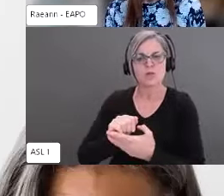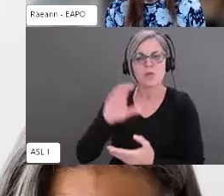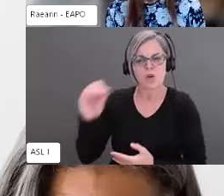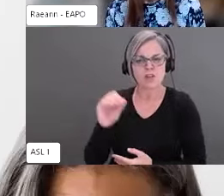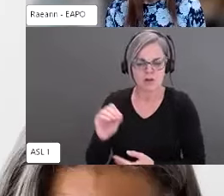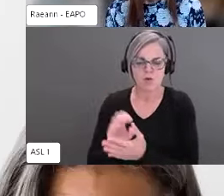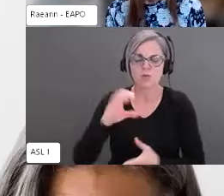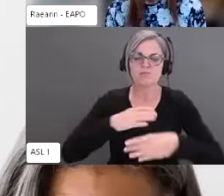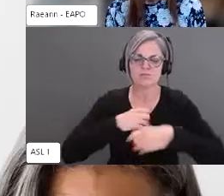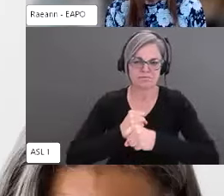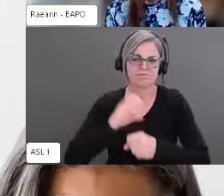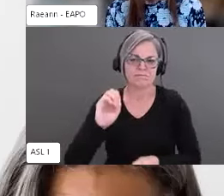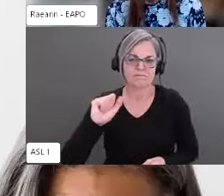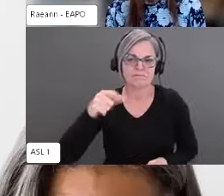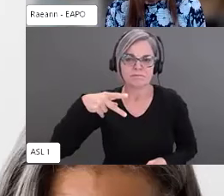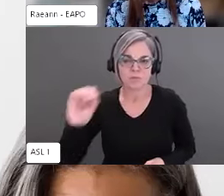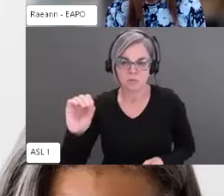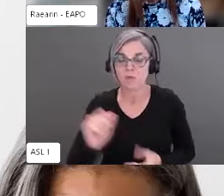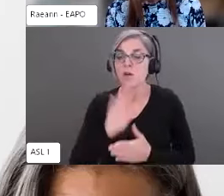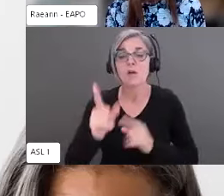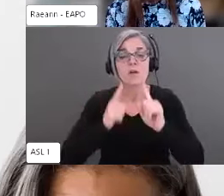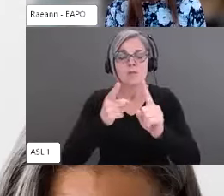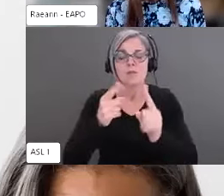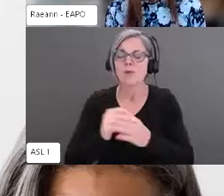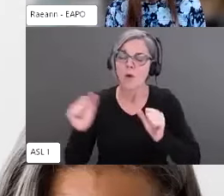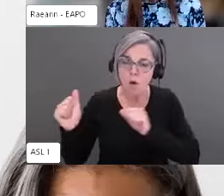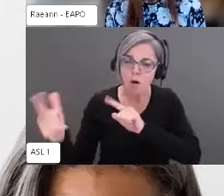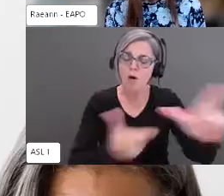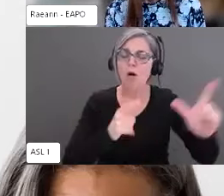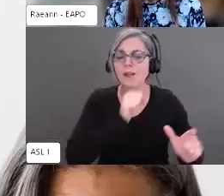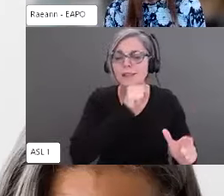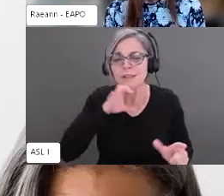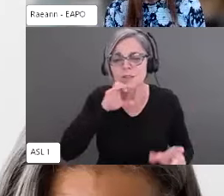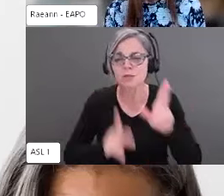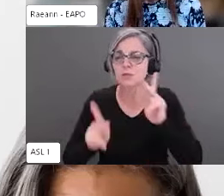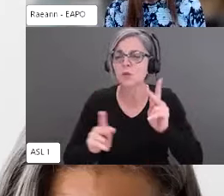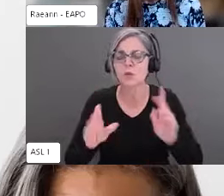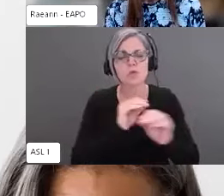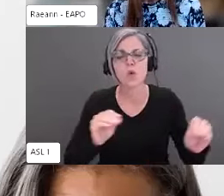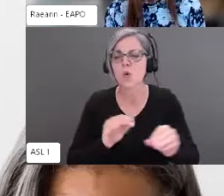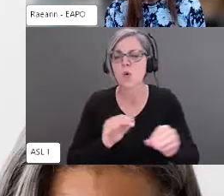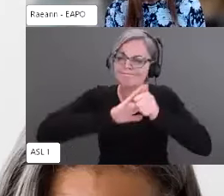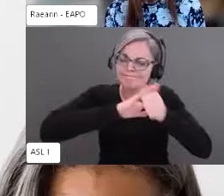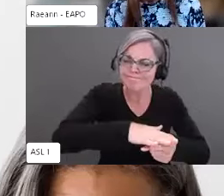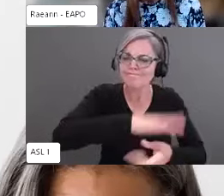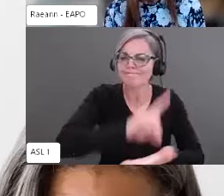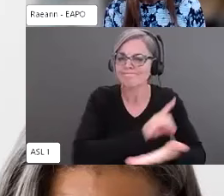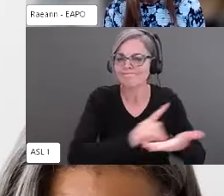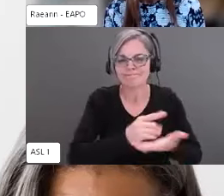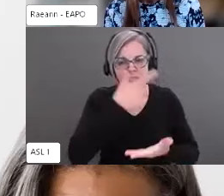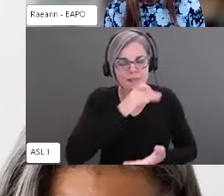achieve is that all seniors are free from ageism and abuse, where human rights are advanced, protected,